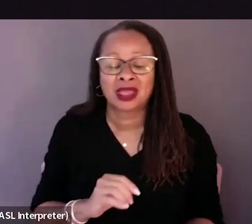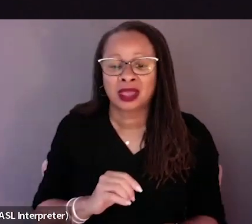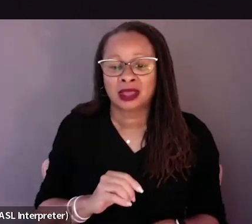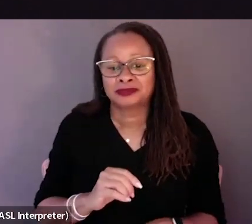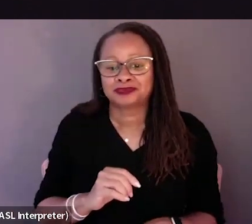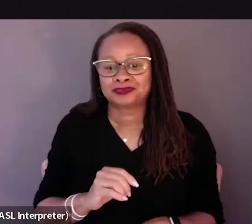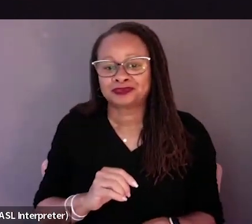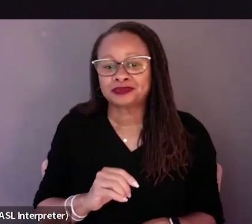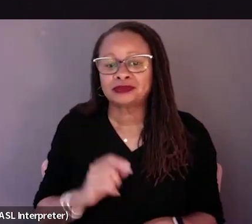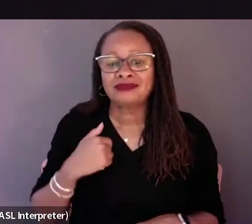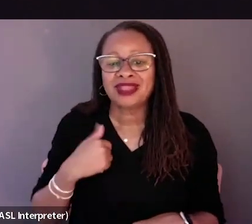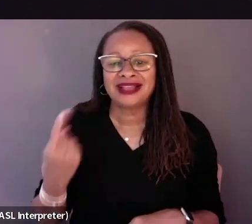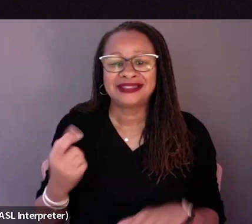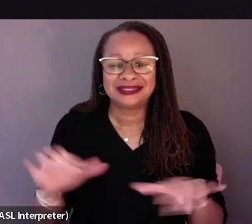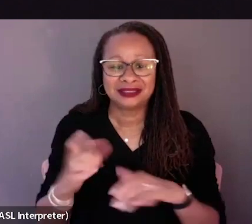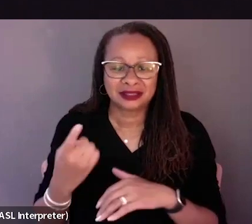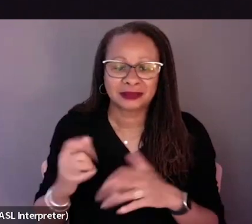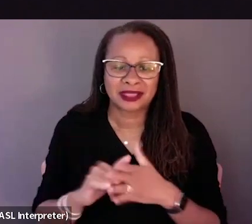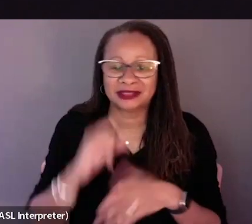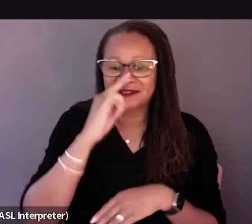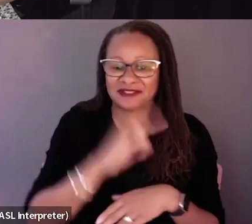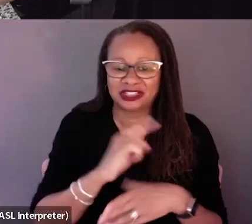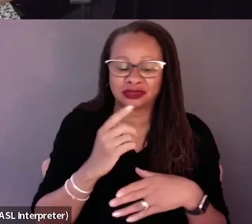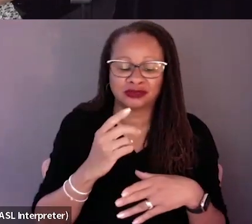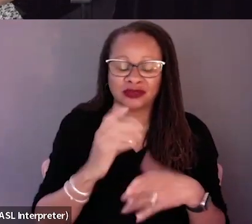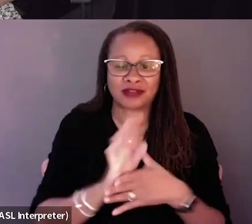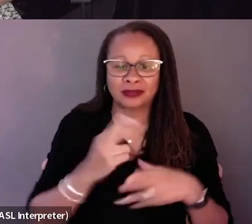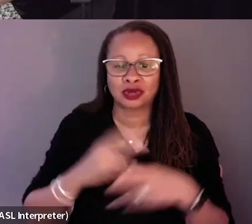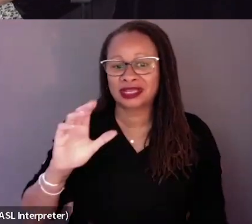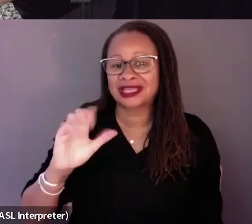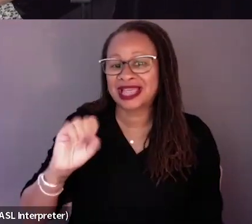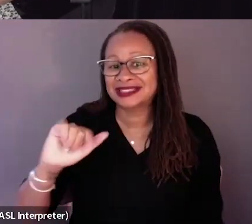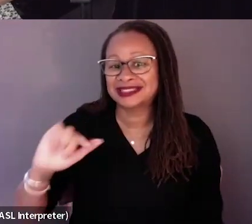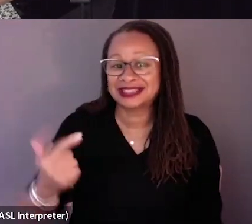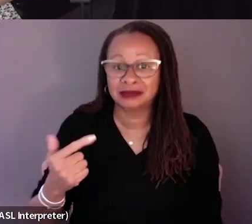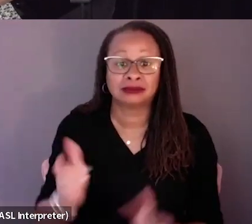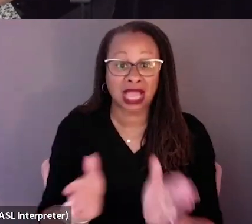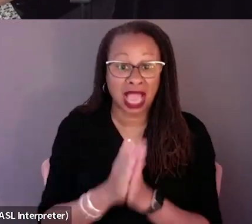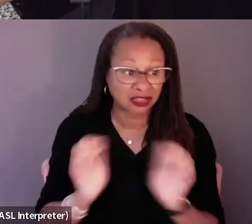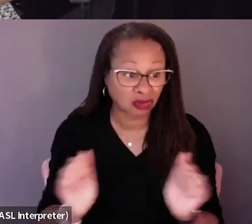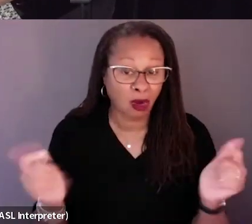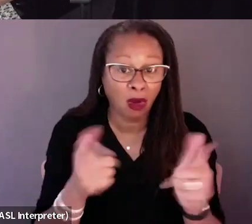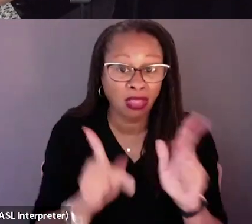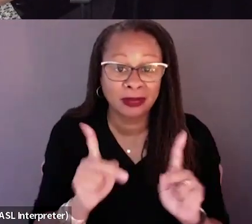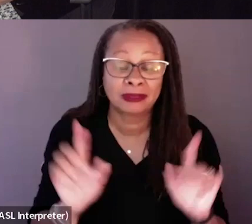I just did something which in fiction film is called casting. So I asked all of them to